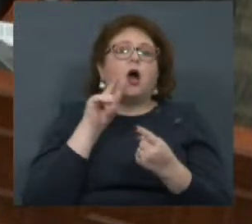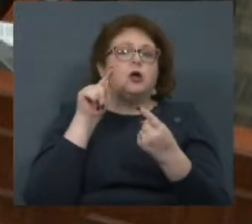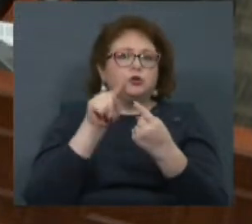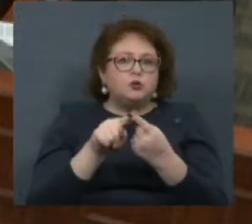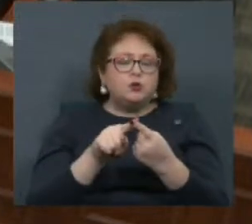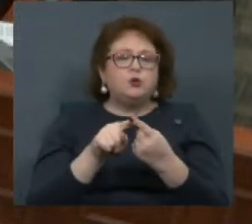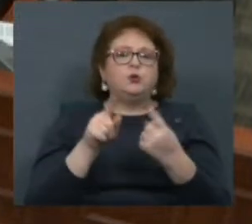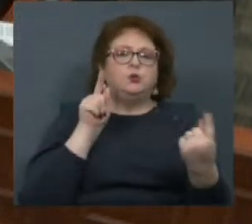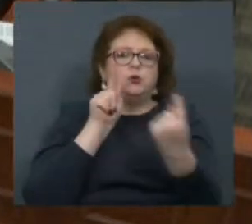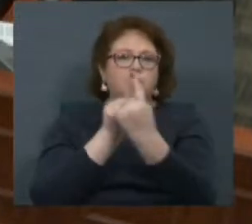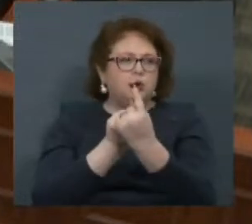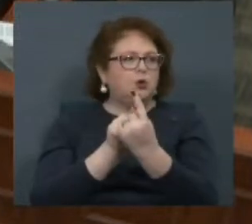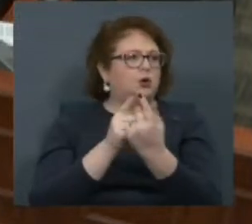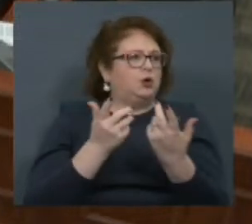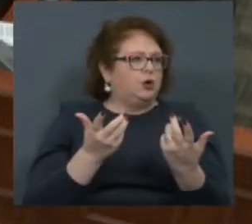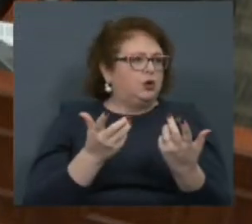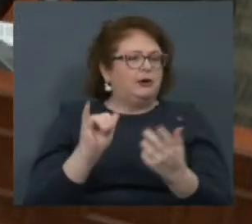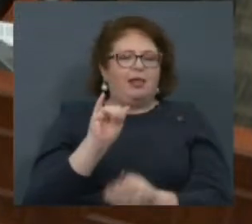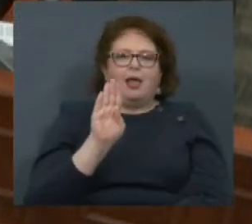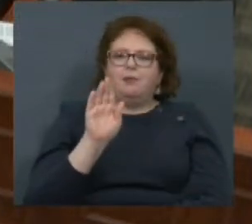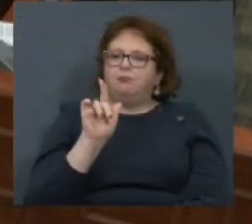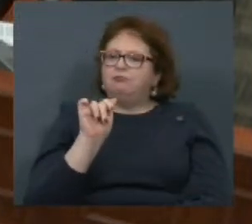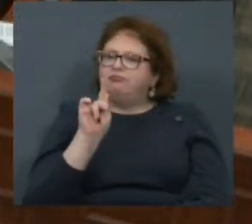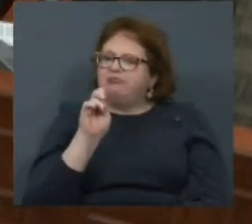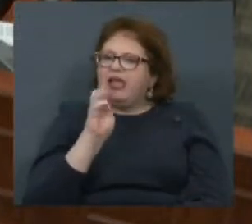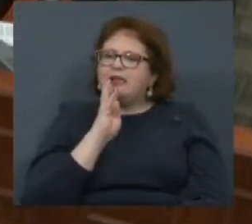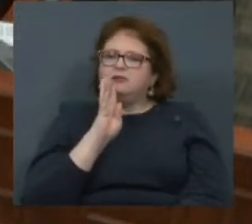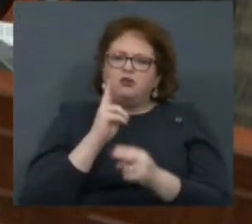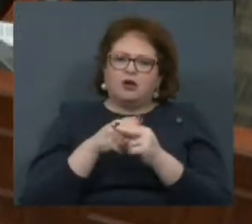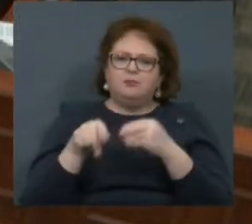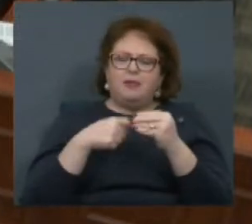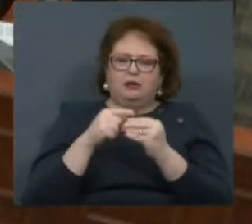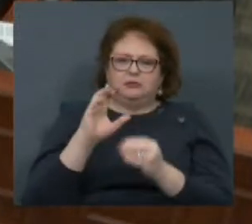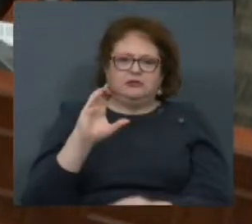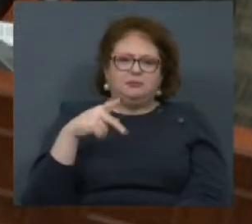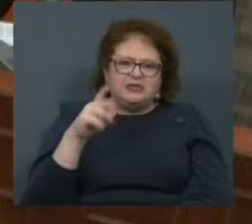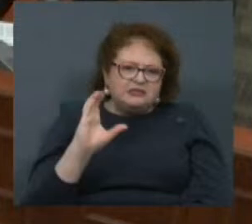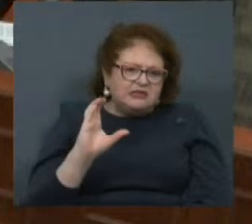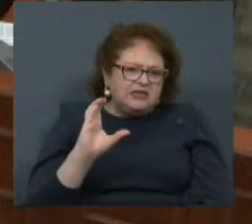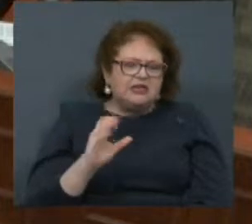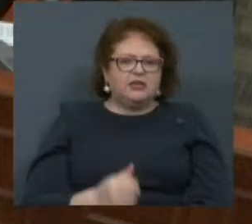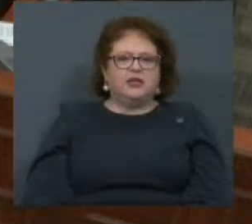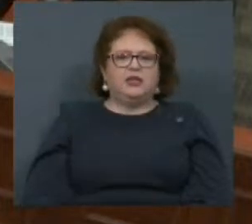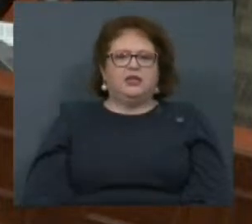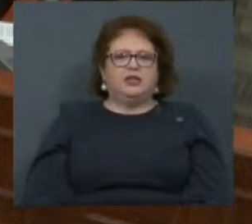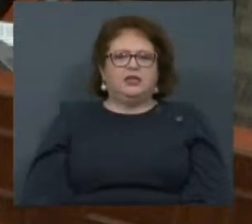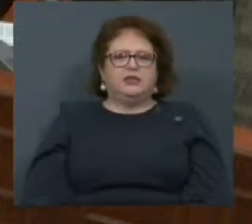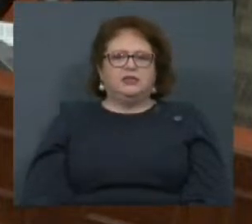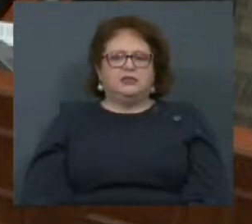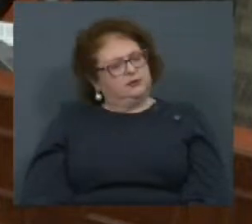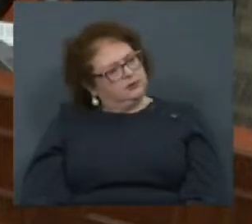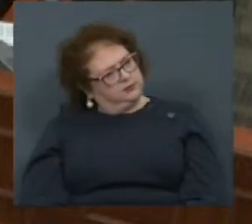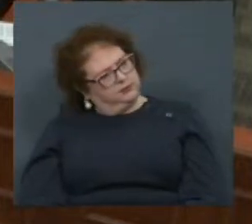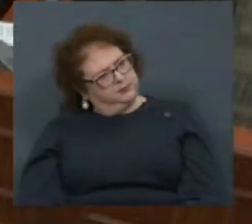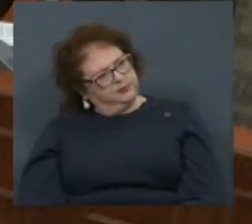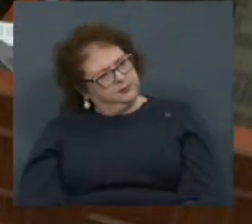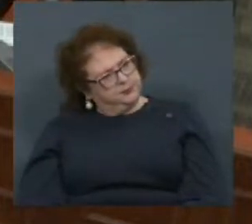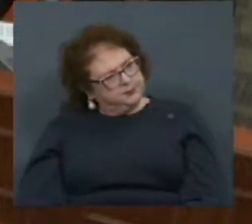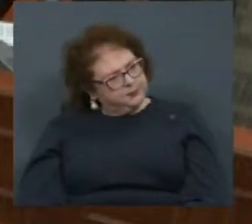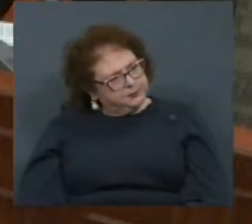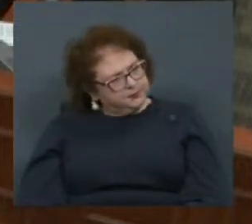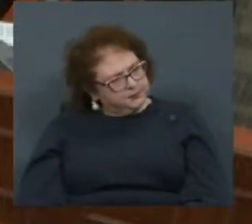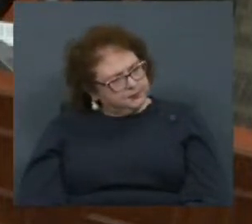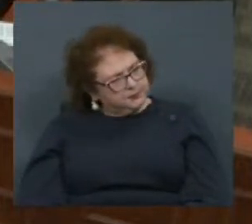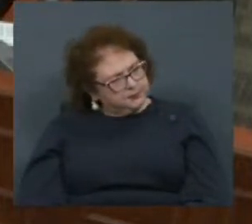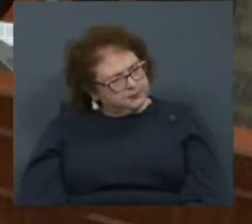community. I think Blake mentioned CPCs. So we're obviously not being asked about these policies, right? This